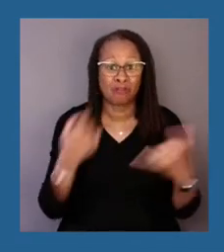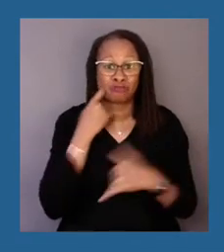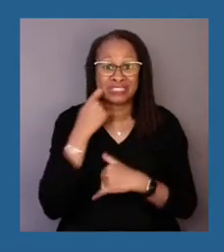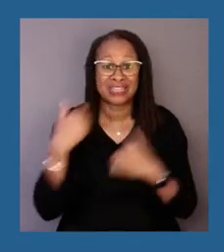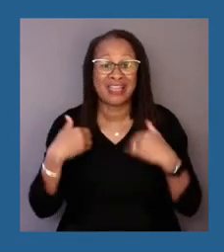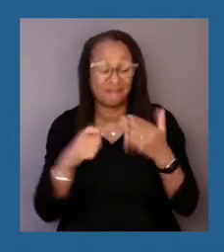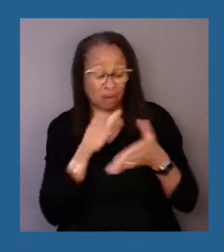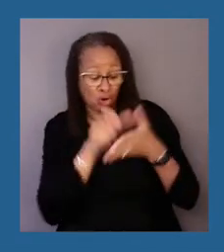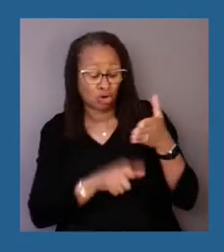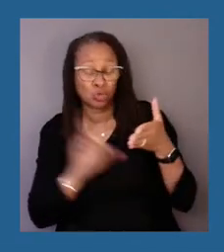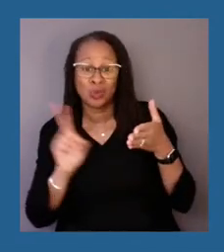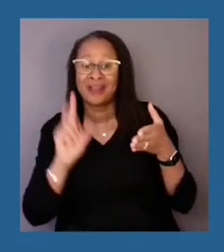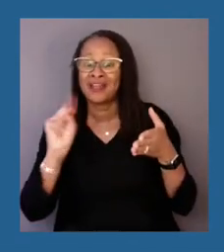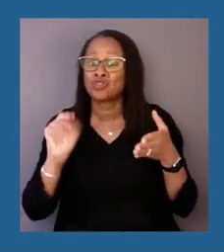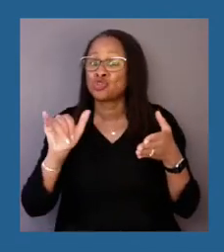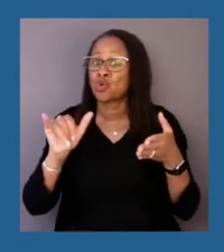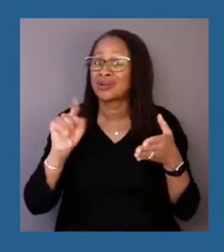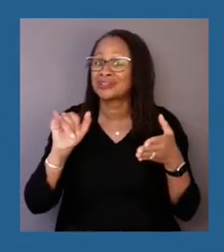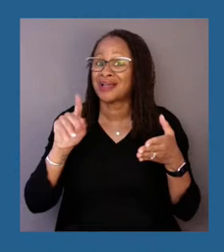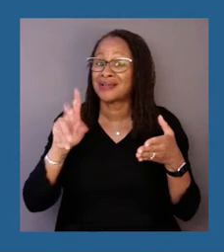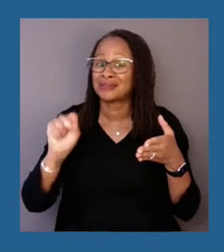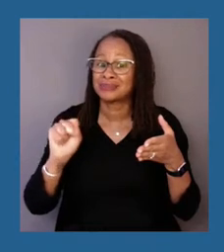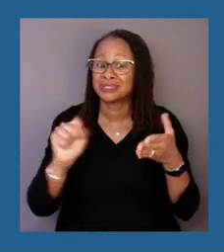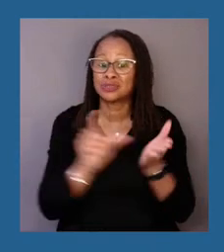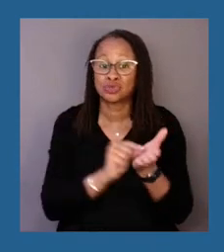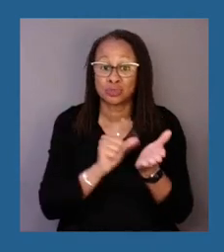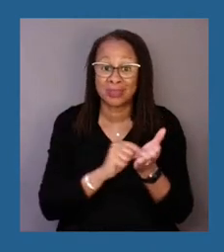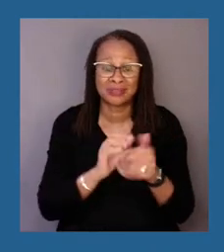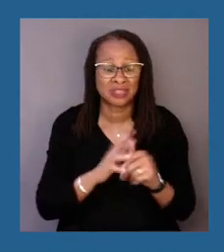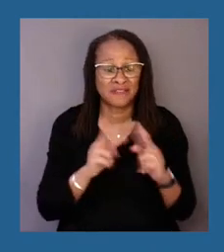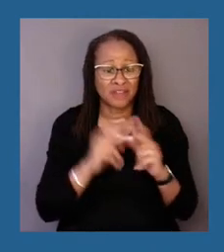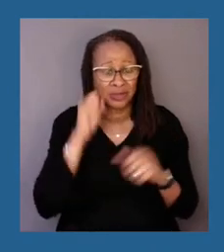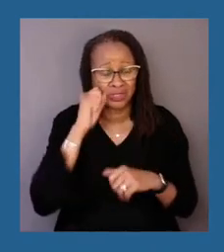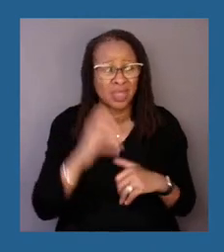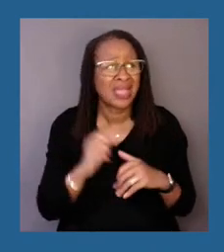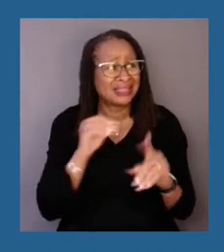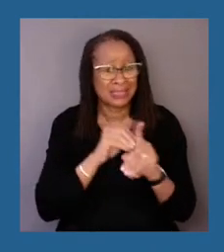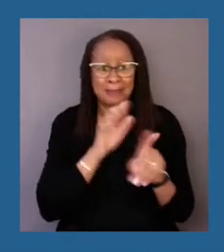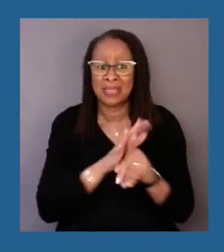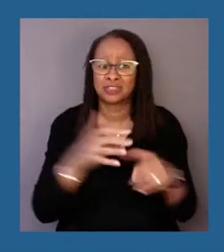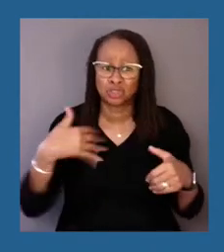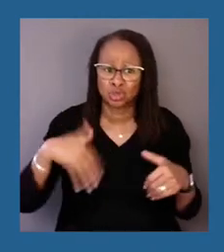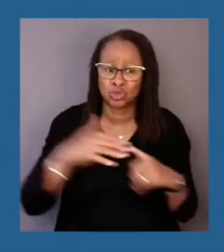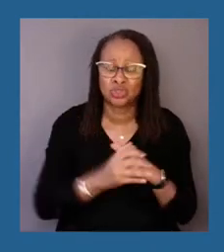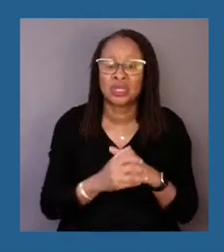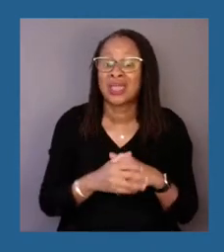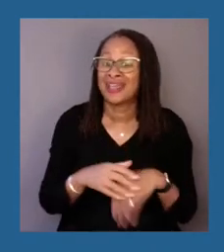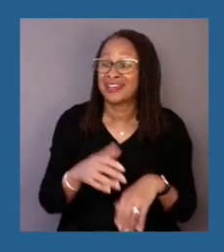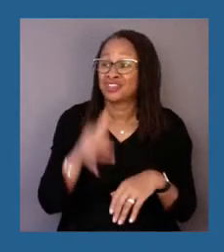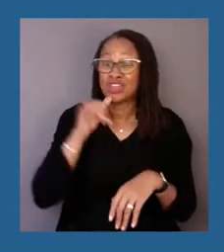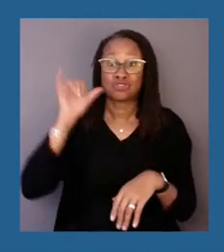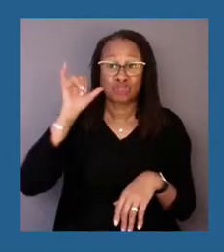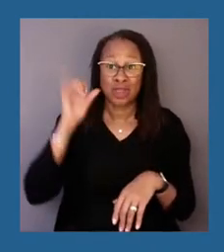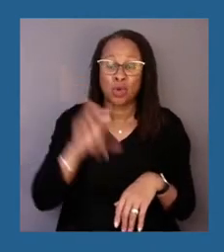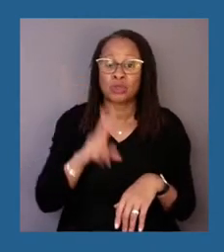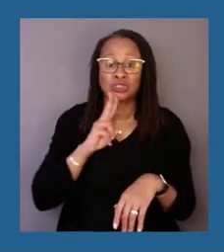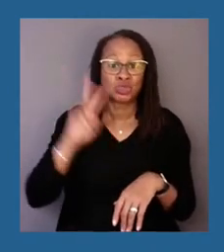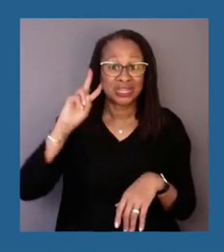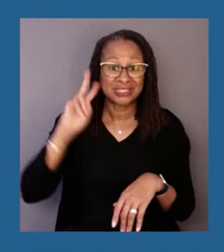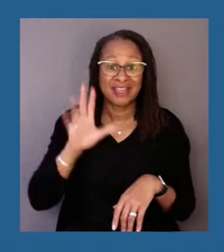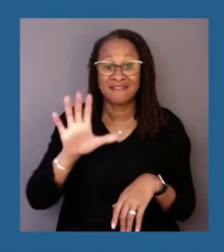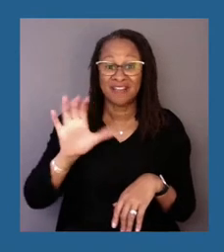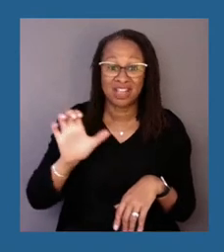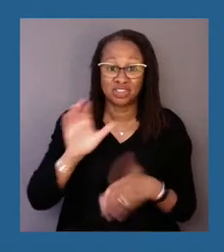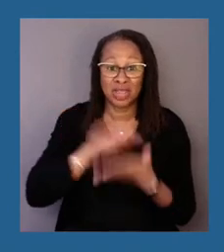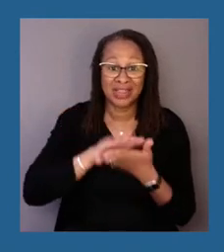an impact. It's really awesome. Then yesterday, was it, or the day before, 500 academic researchers, scholars,